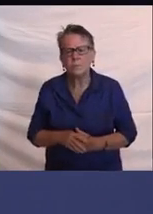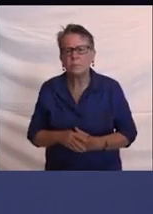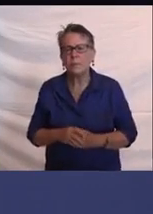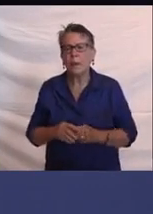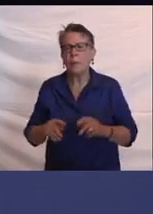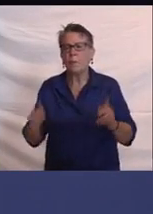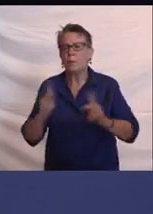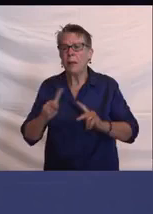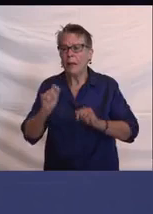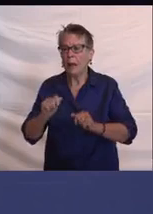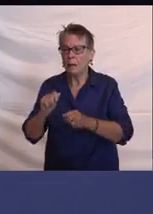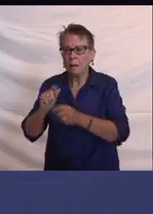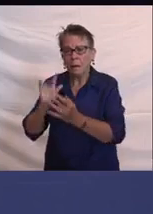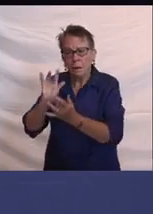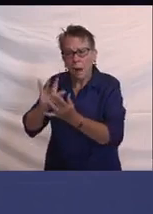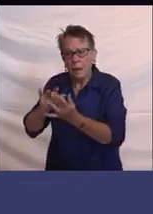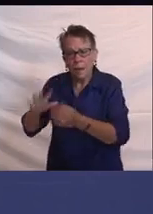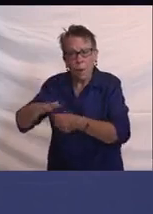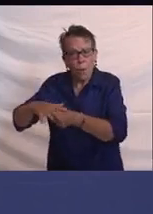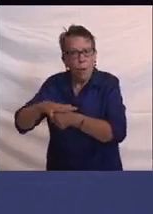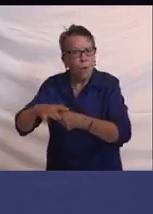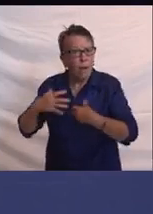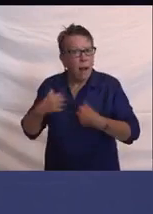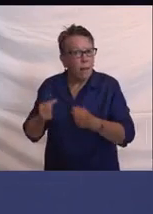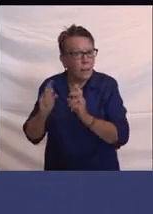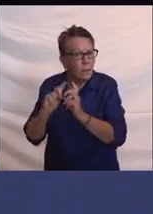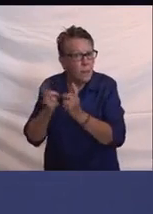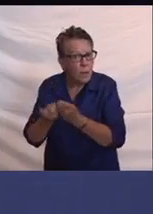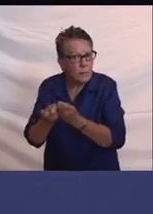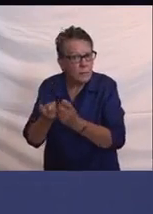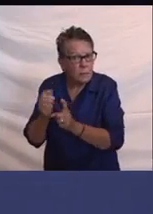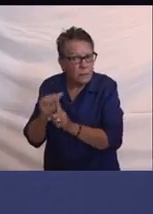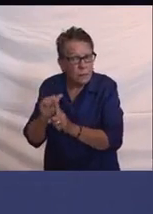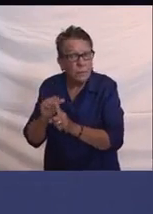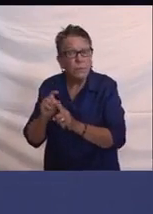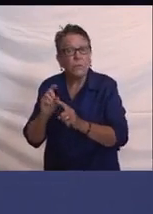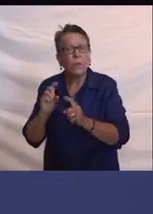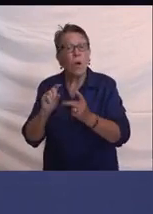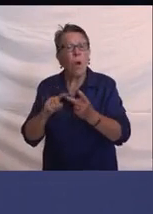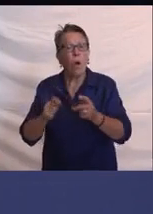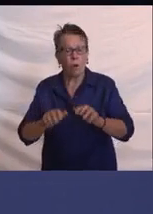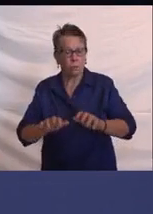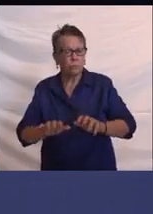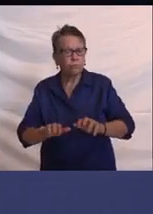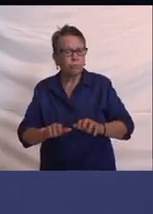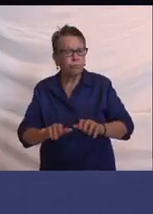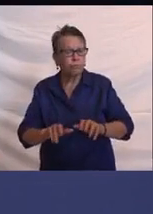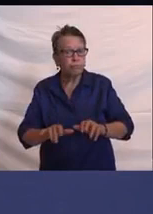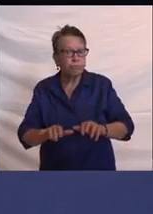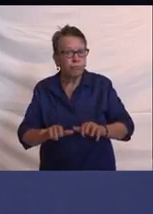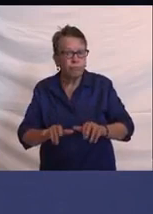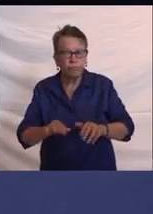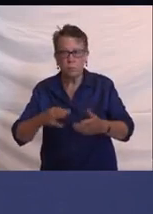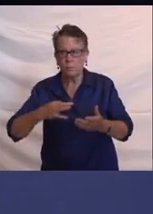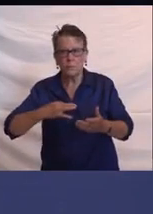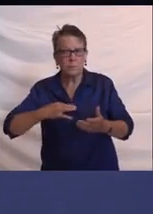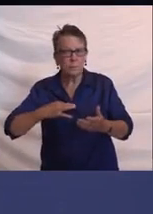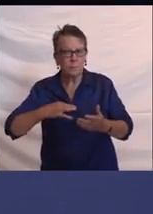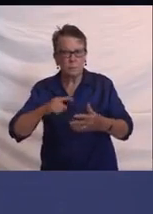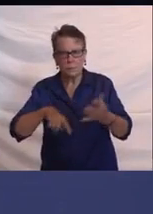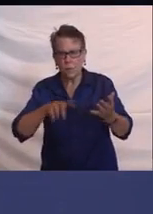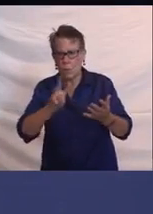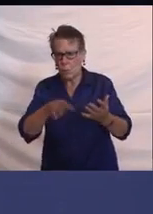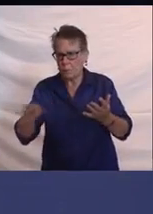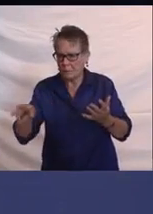intake form available on COVID-19 Info Hub for homebound persons. To find the intake